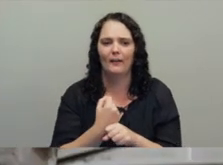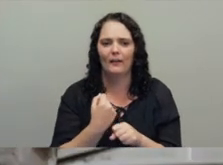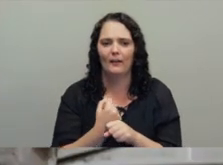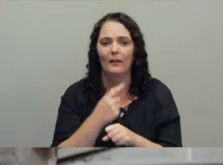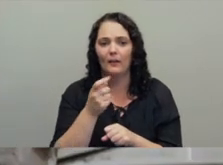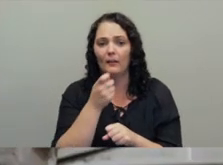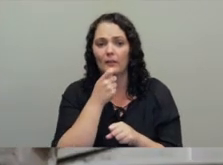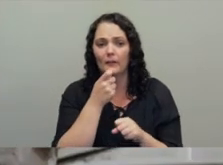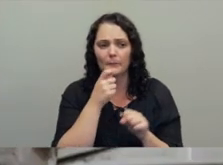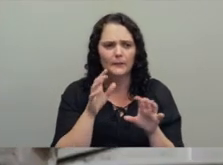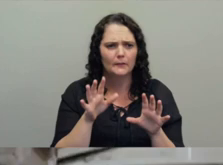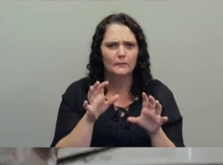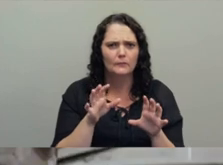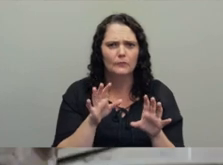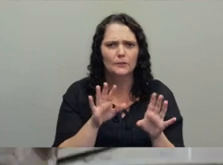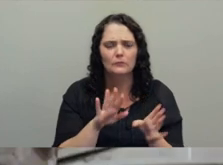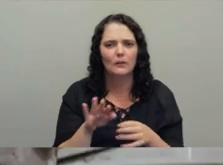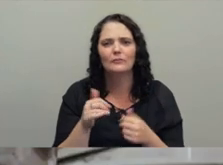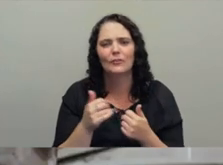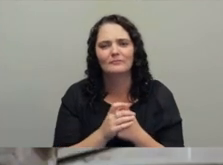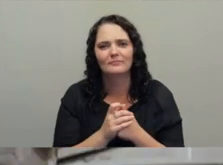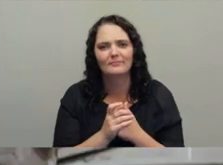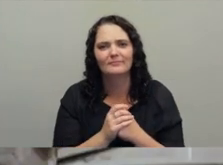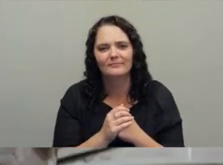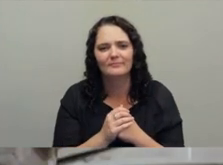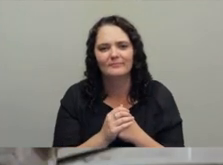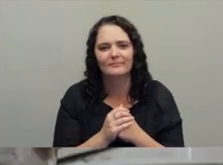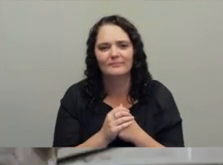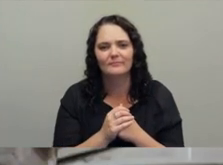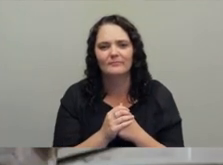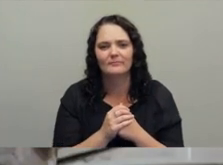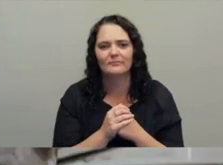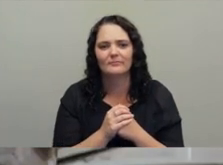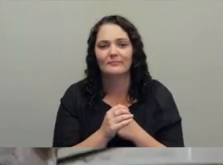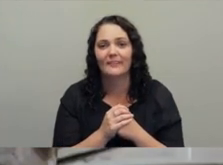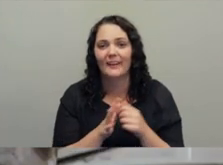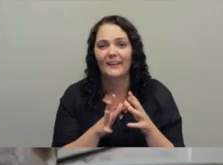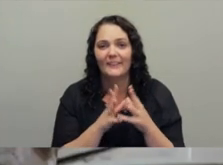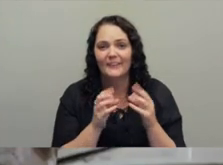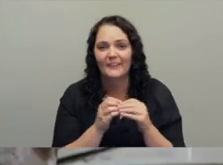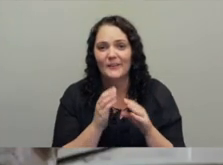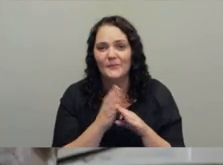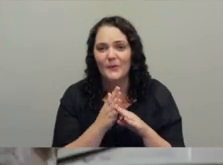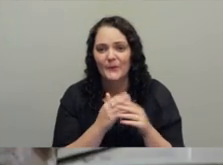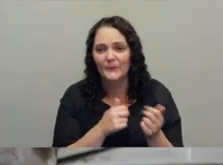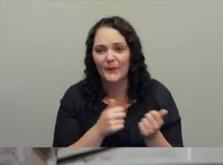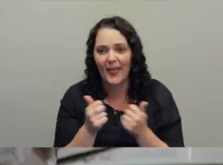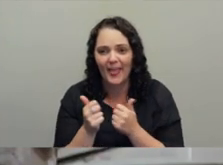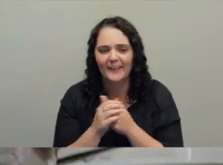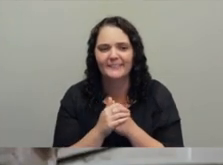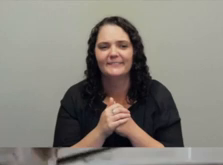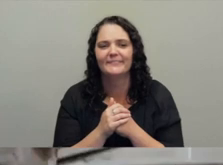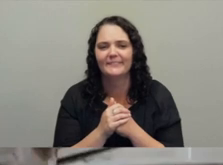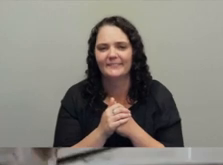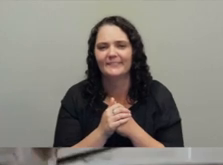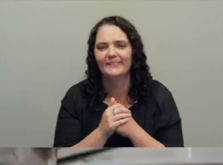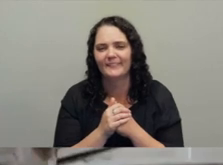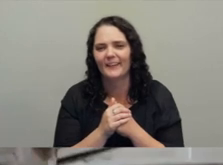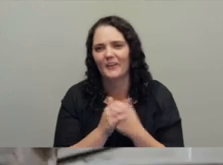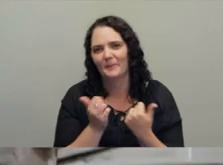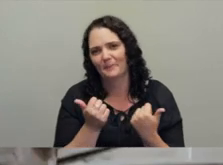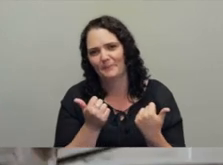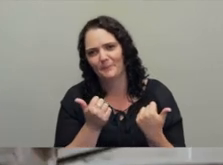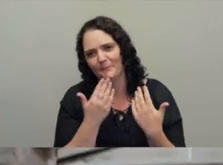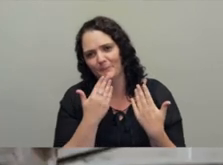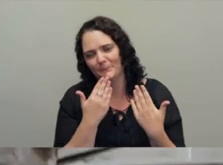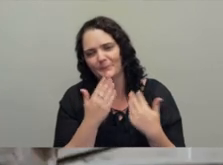am I glitching there for everybody? How am I looking? I hope it works well. Yeah. Okay. Sorry.